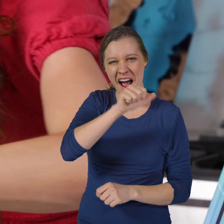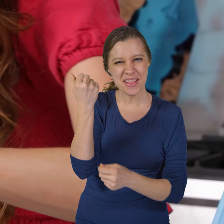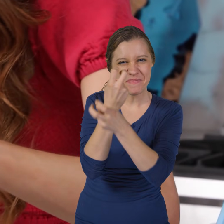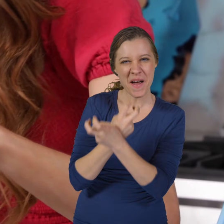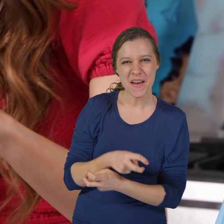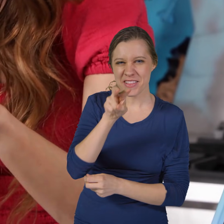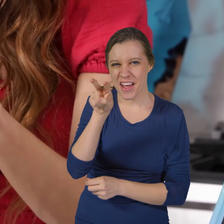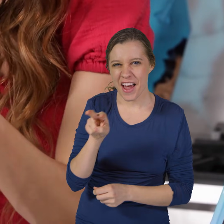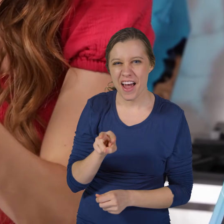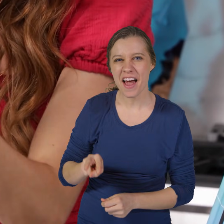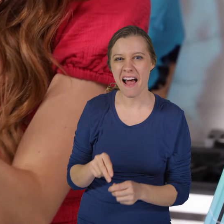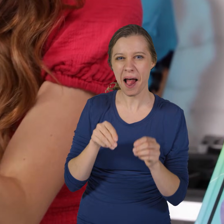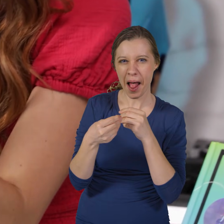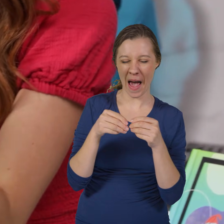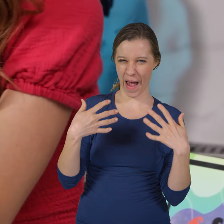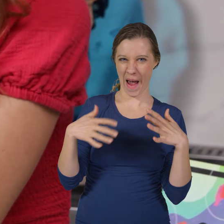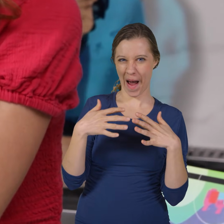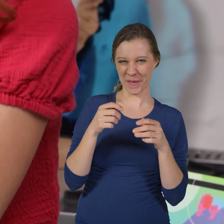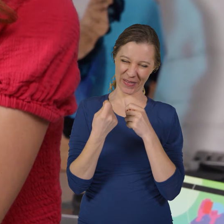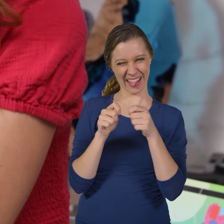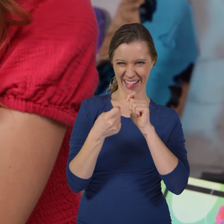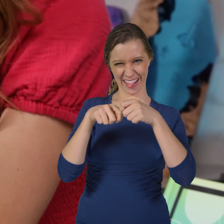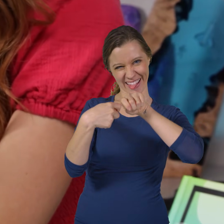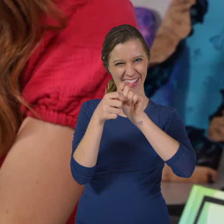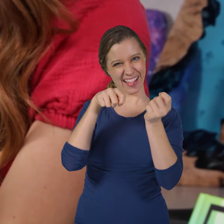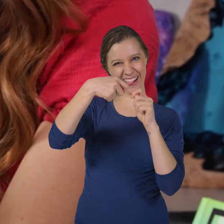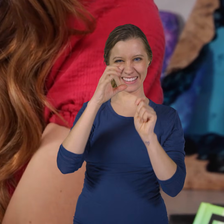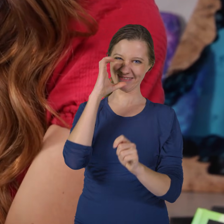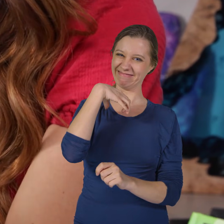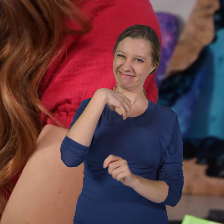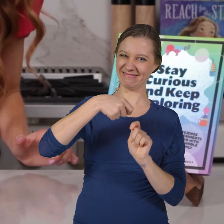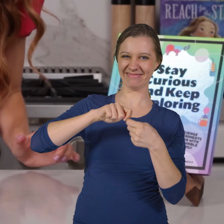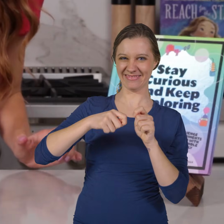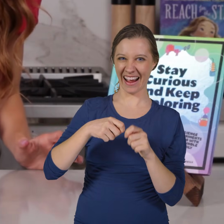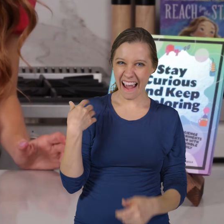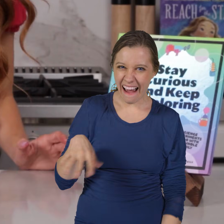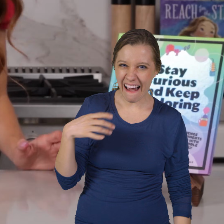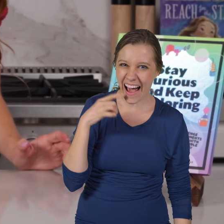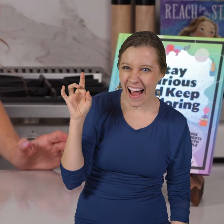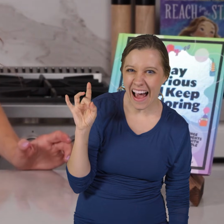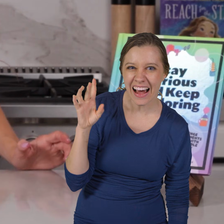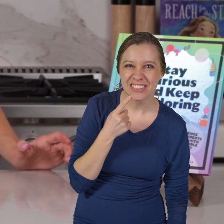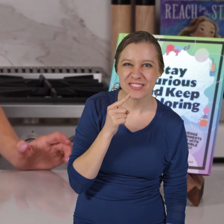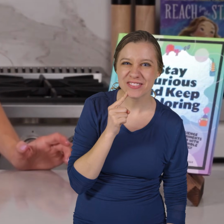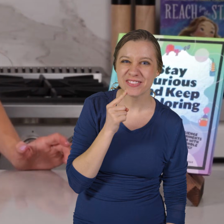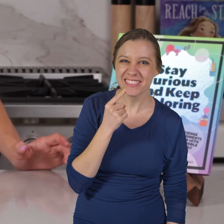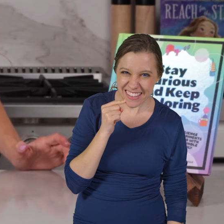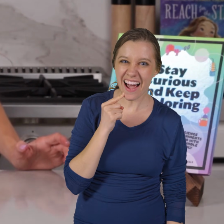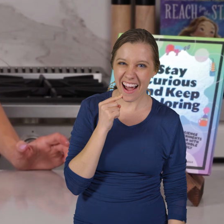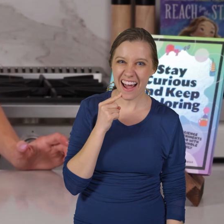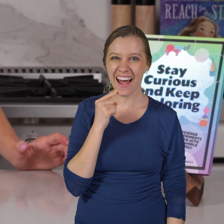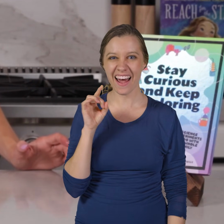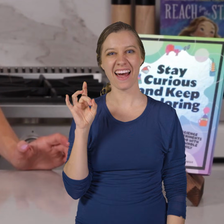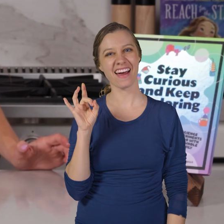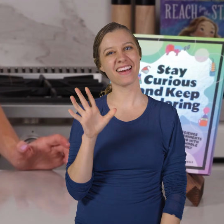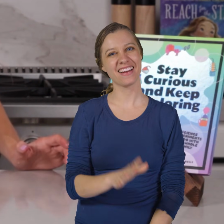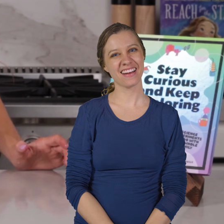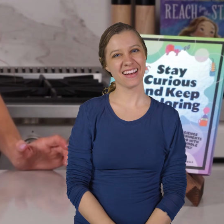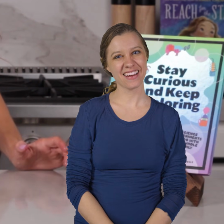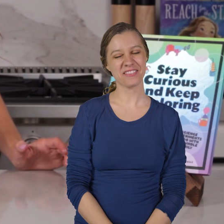check our other bones. Oh, they're all so wiggly. Look at that. Are you kidding